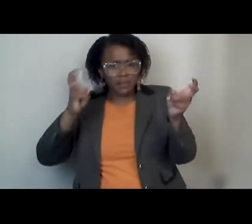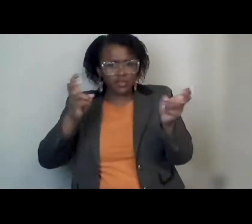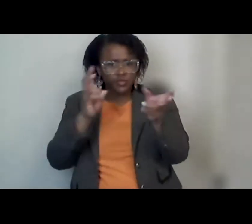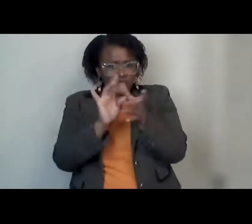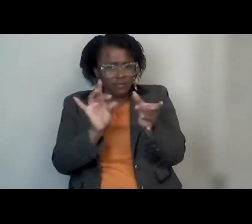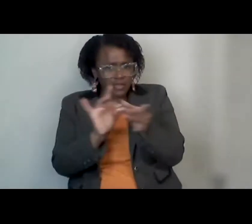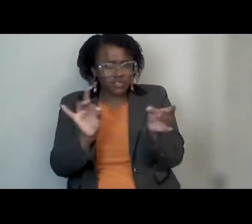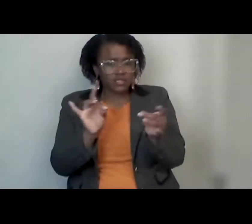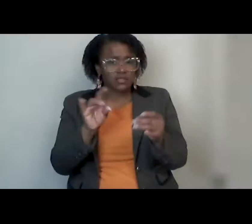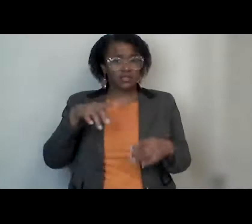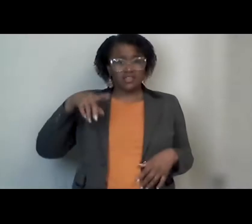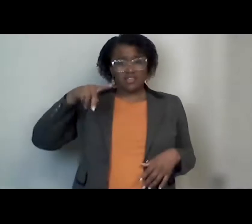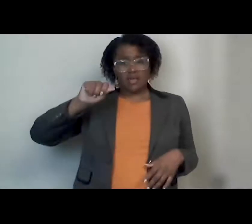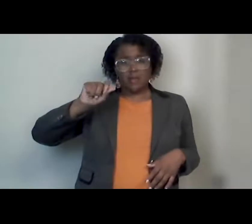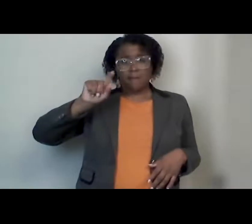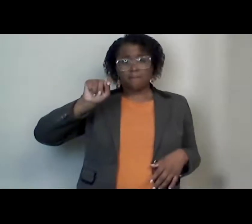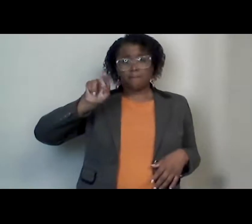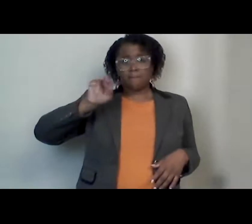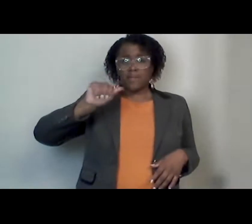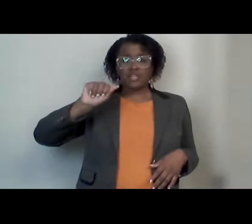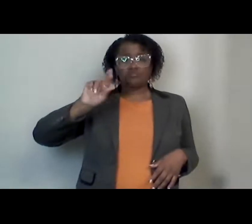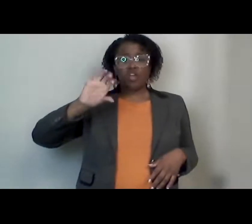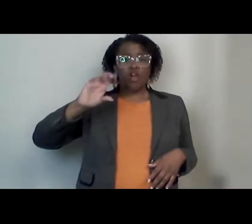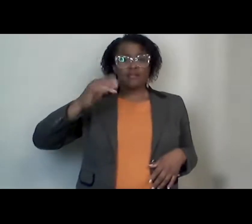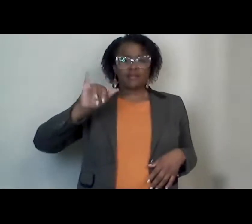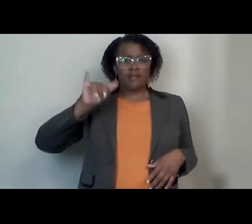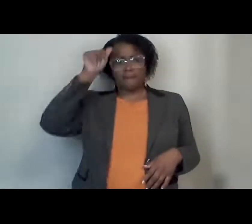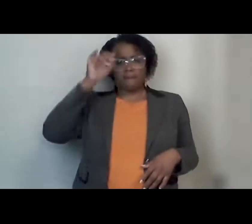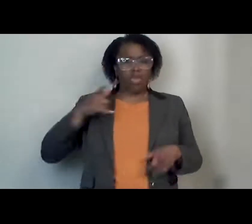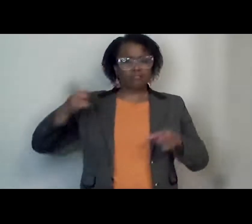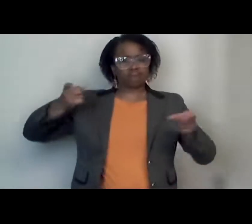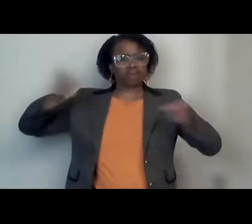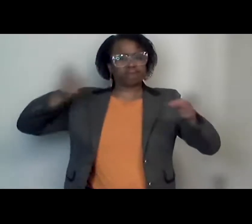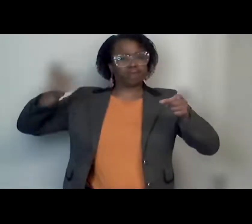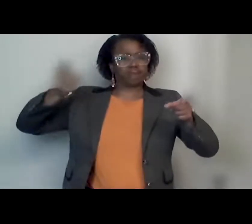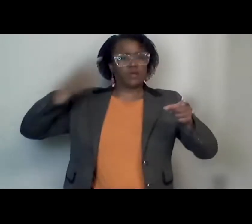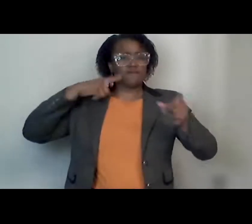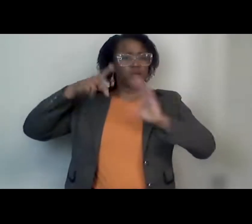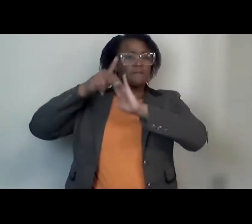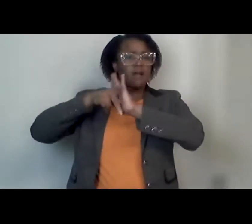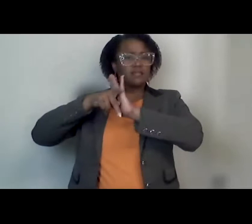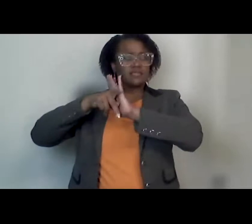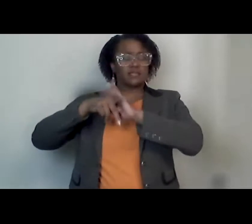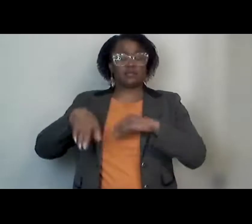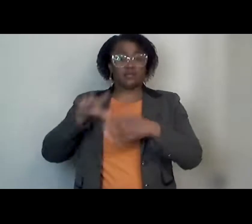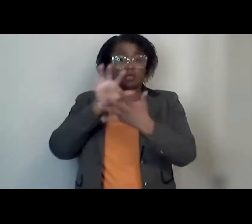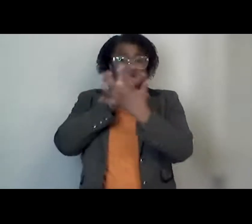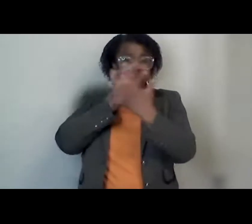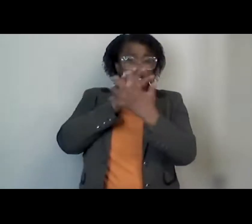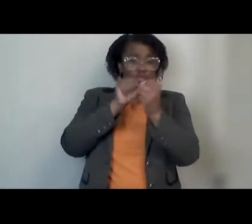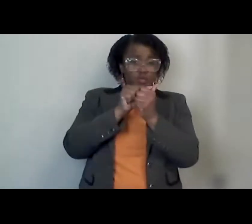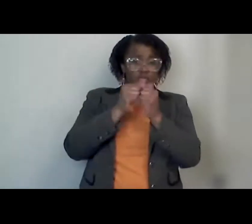from the patriarchy that shapes policymaking to the intersections of foreign policy and